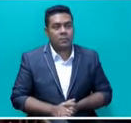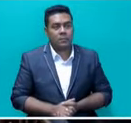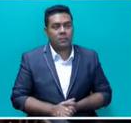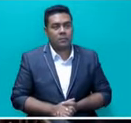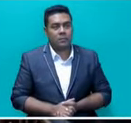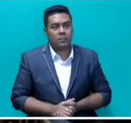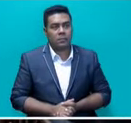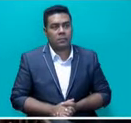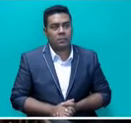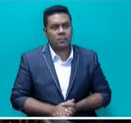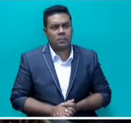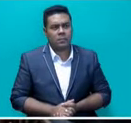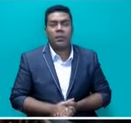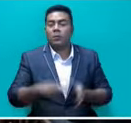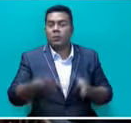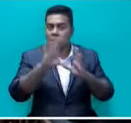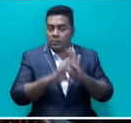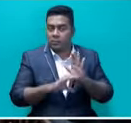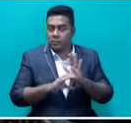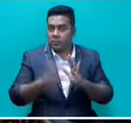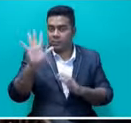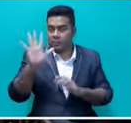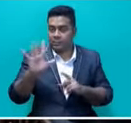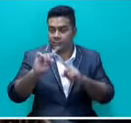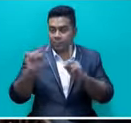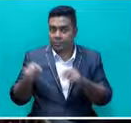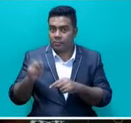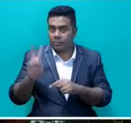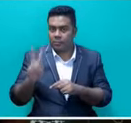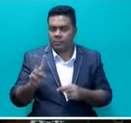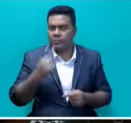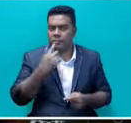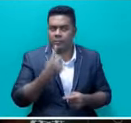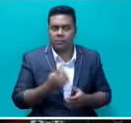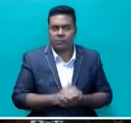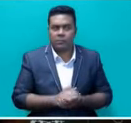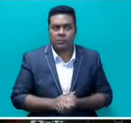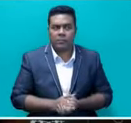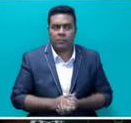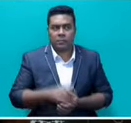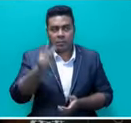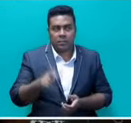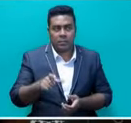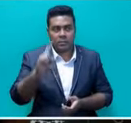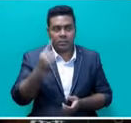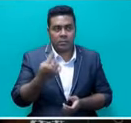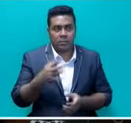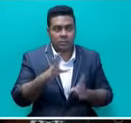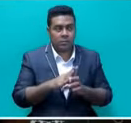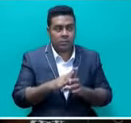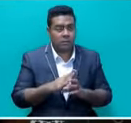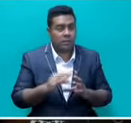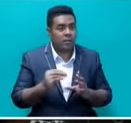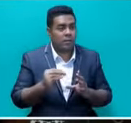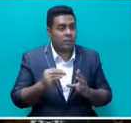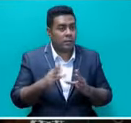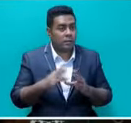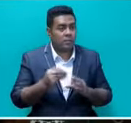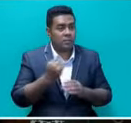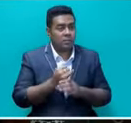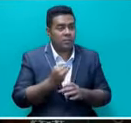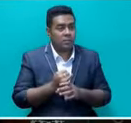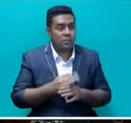regards section 5.2, where a person ceases to be a sex offender if the conviction in respect of the